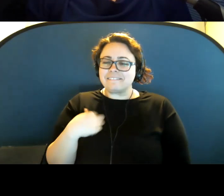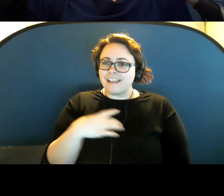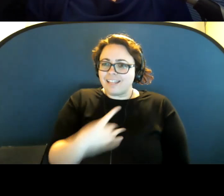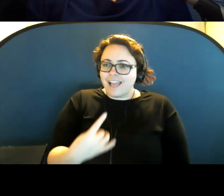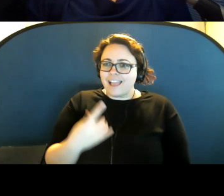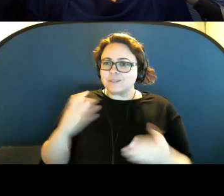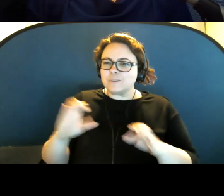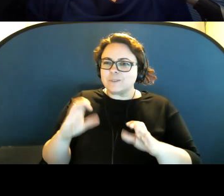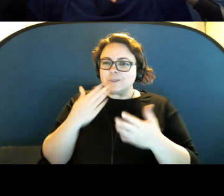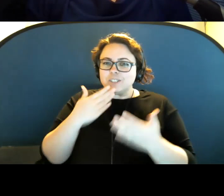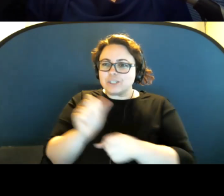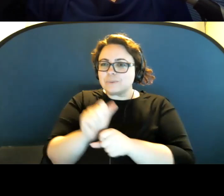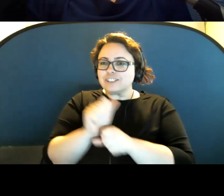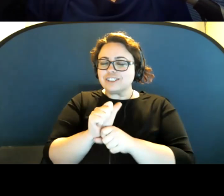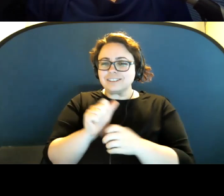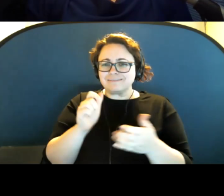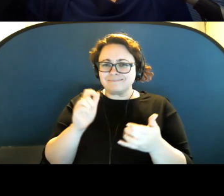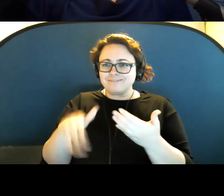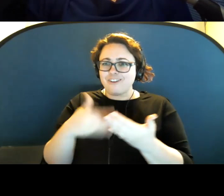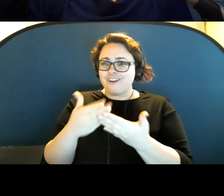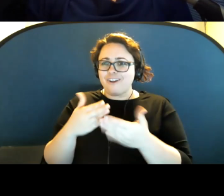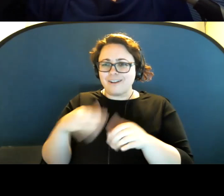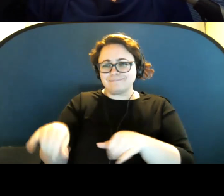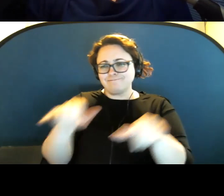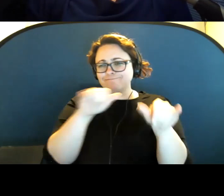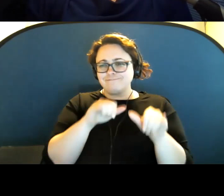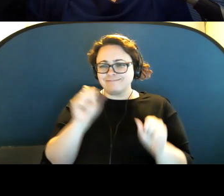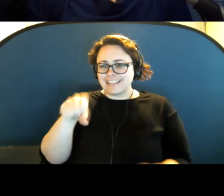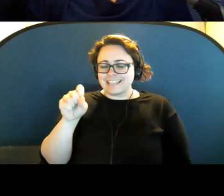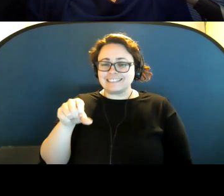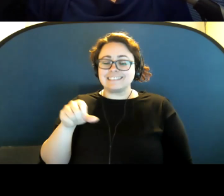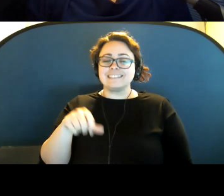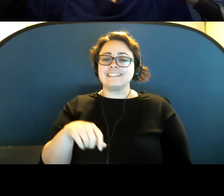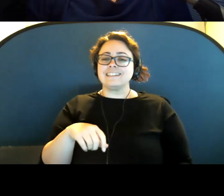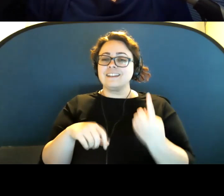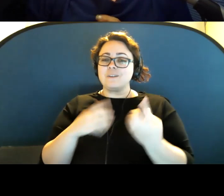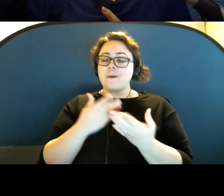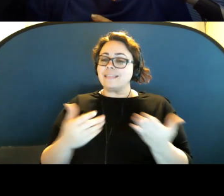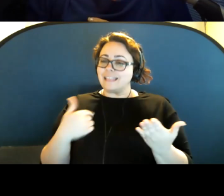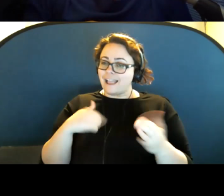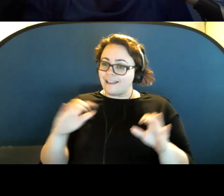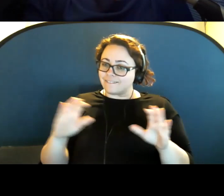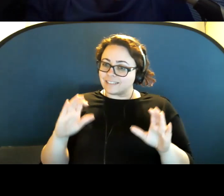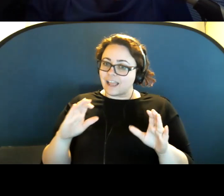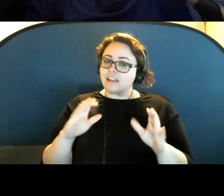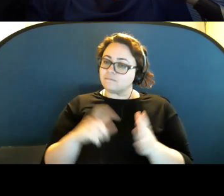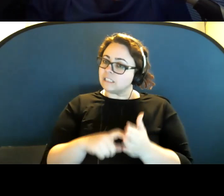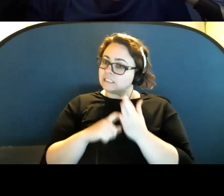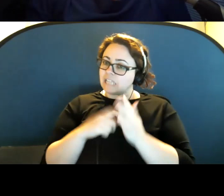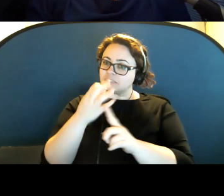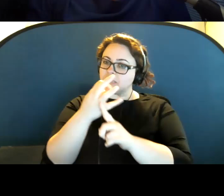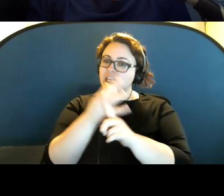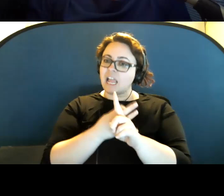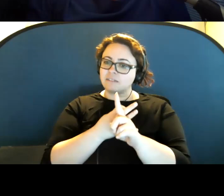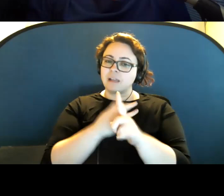I know all of us here share that. And one thing that I've been doing, which has taken me 9 months of the pandemic